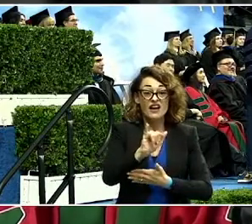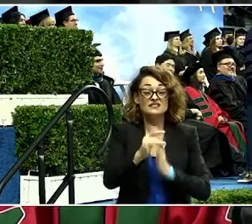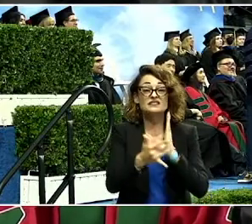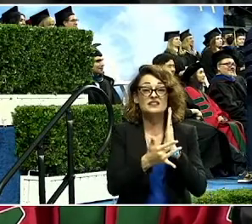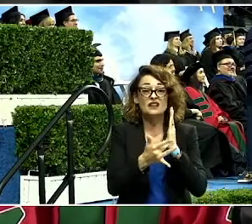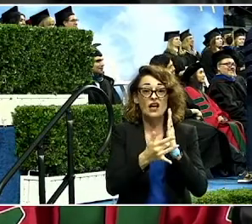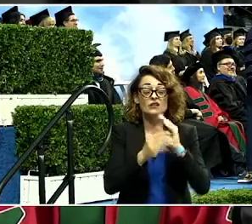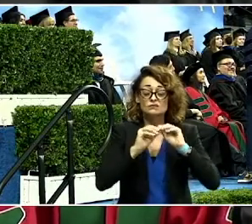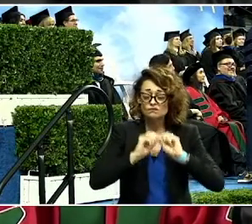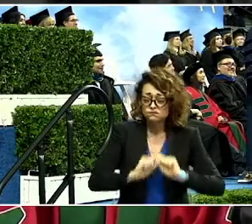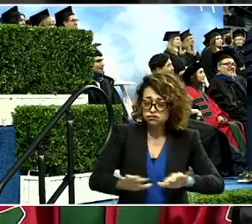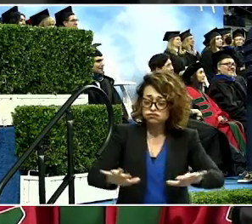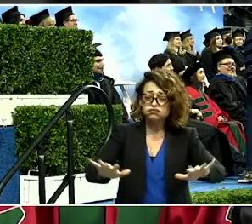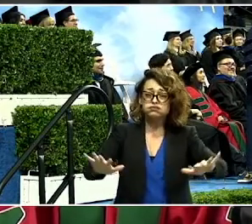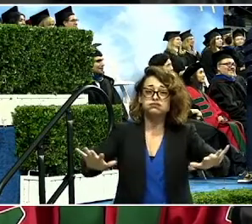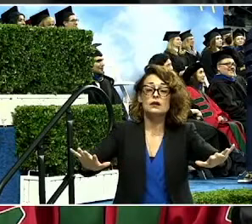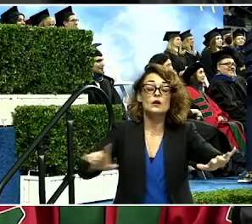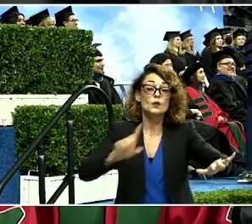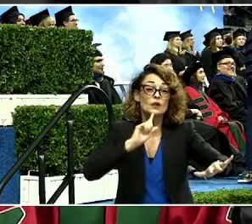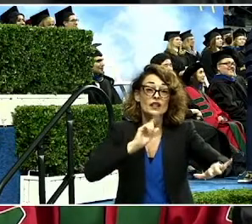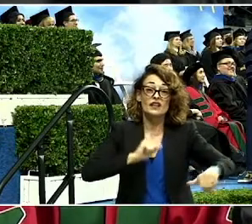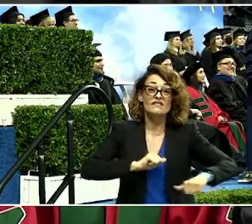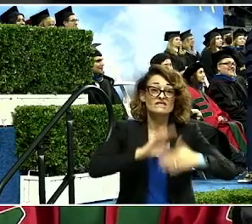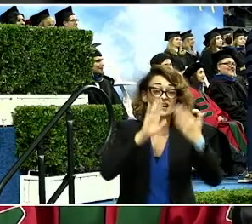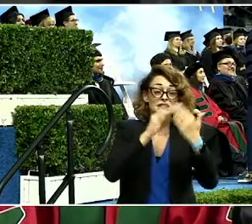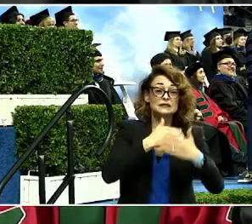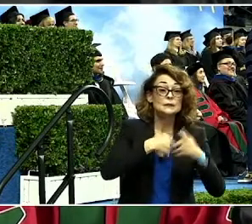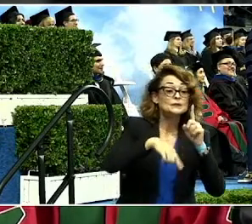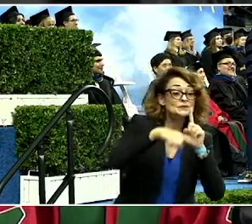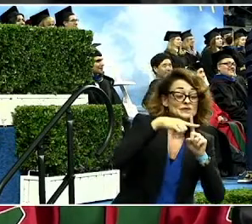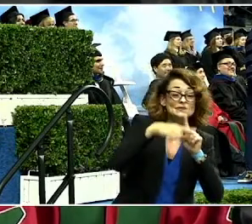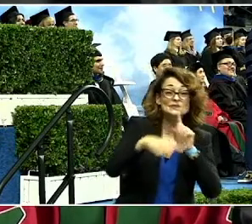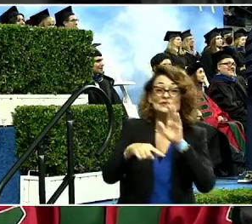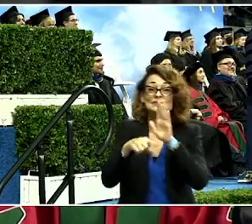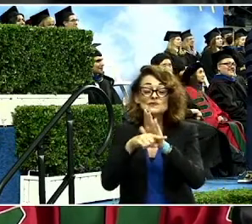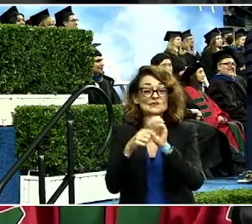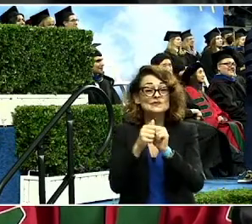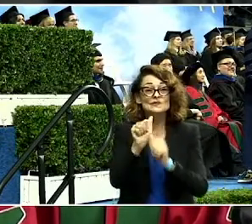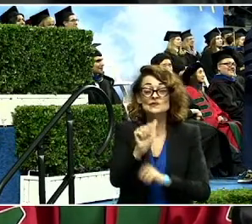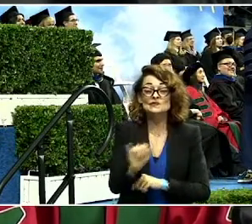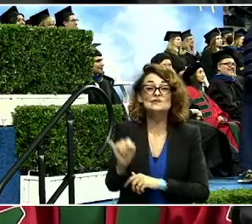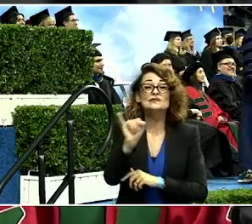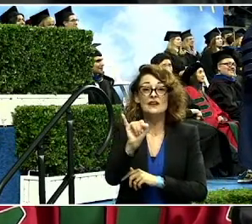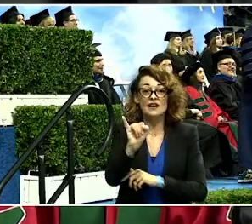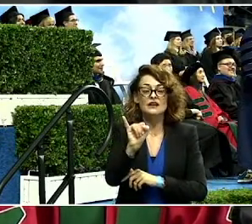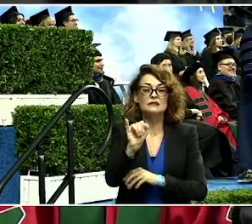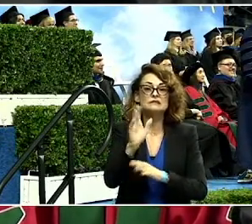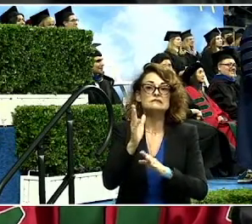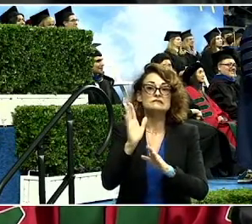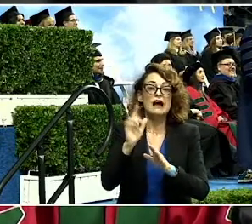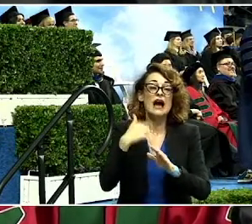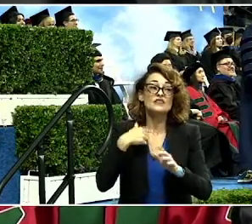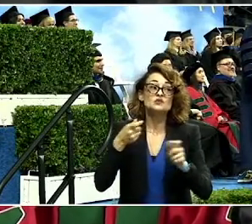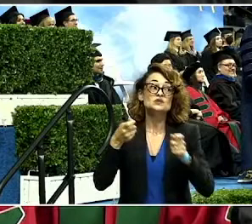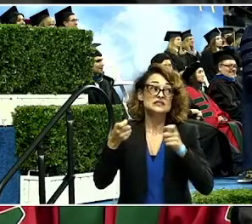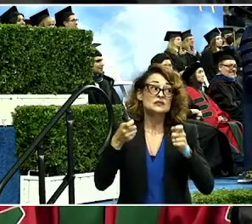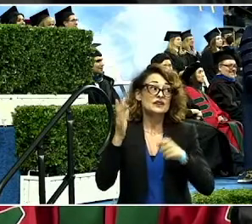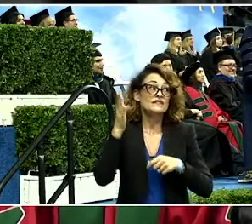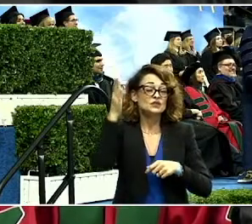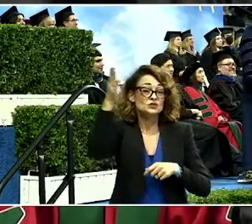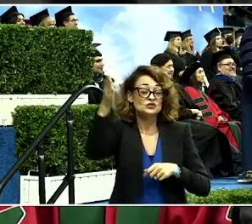going to face the good and the bad of artificial intelligence. So something ahead of you to deal with. So all of